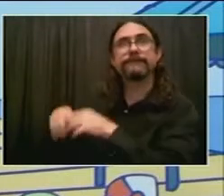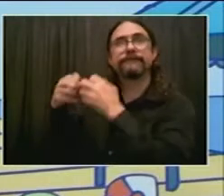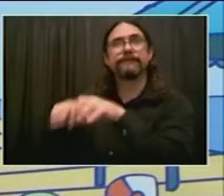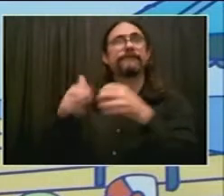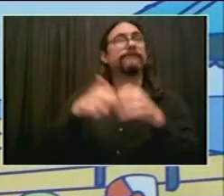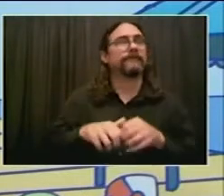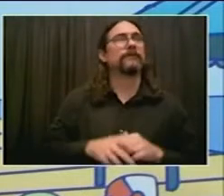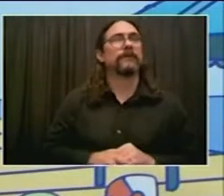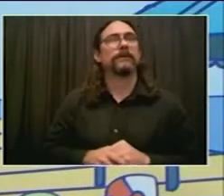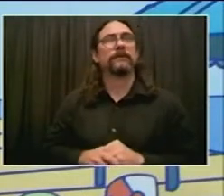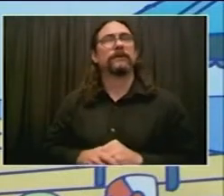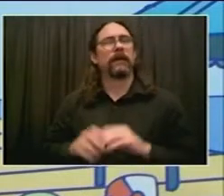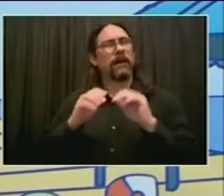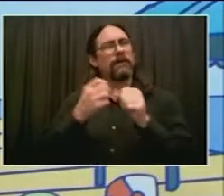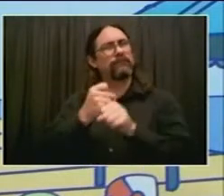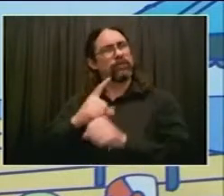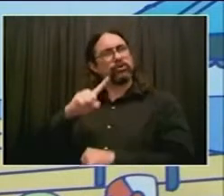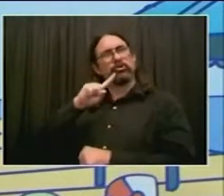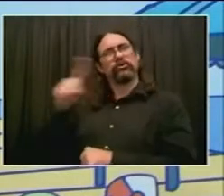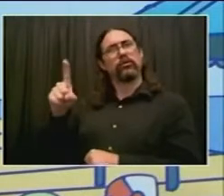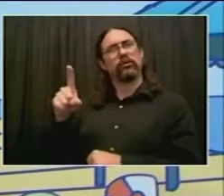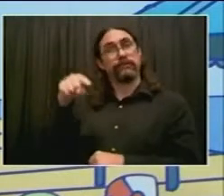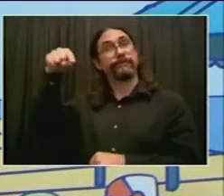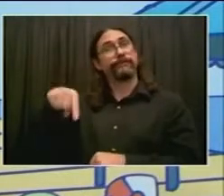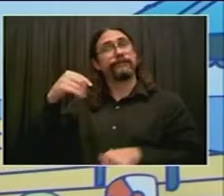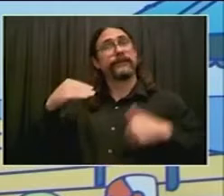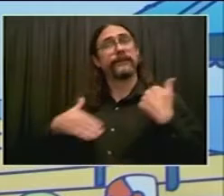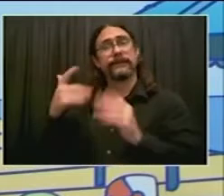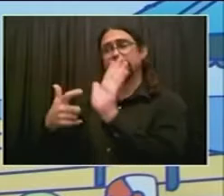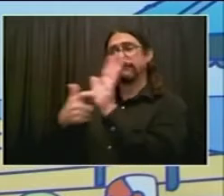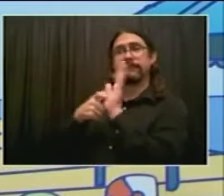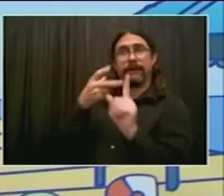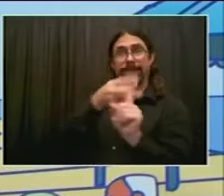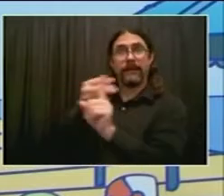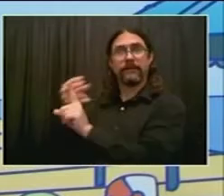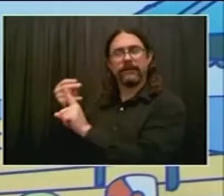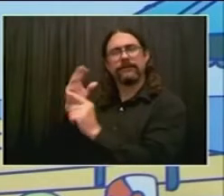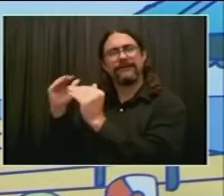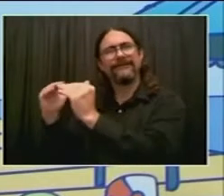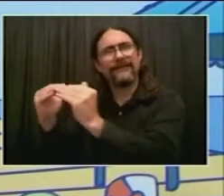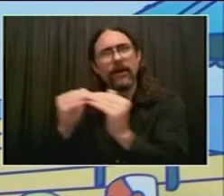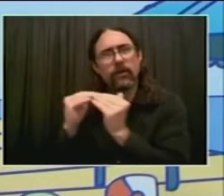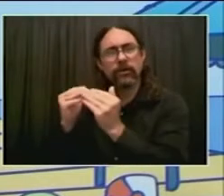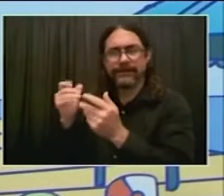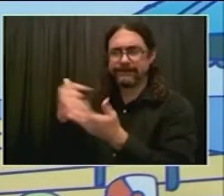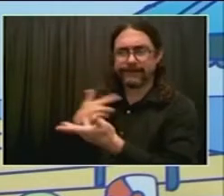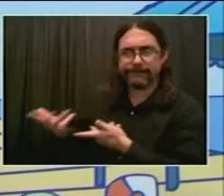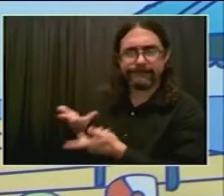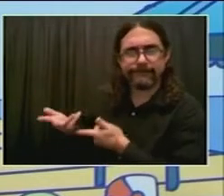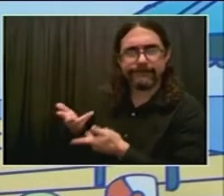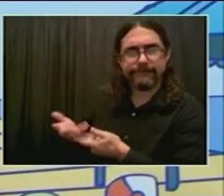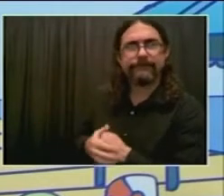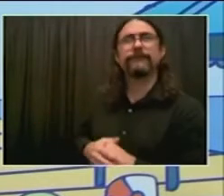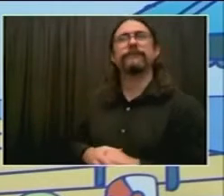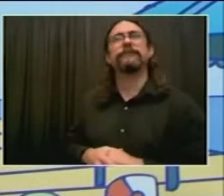implement it properly and fairly. We're going to work together. They'll all speak to this decision and offer their own views. But what